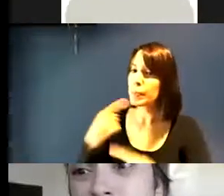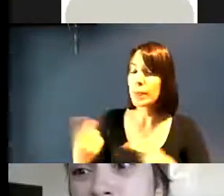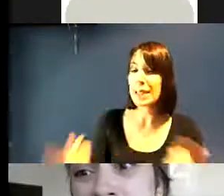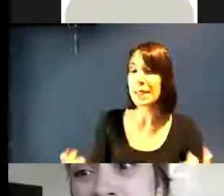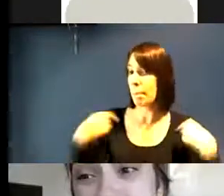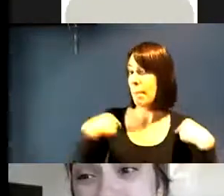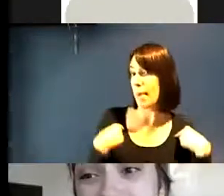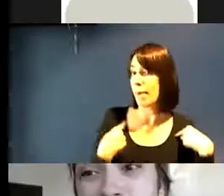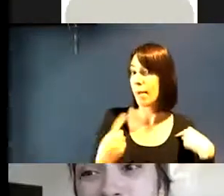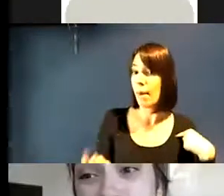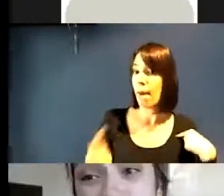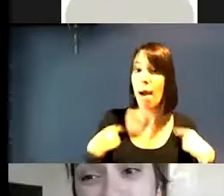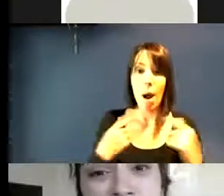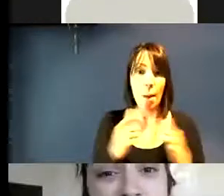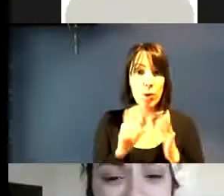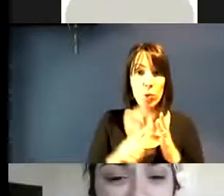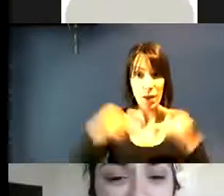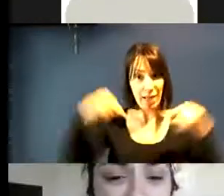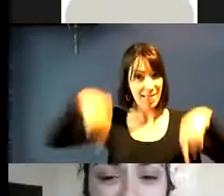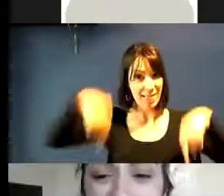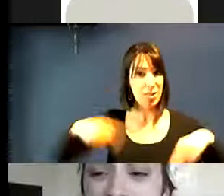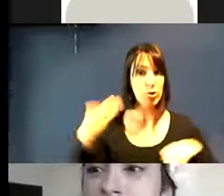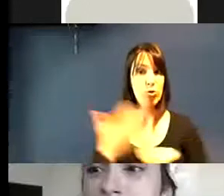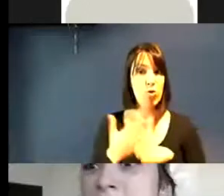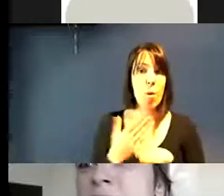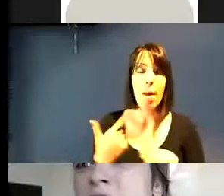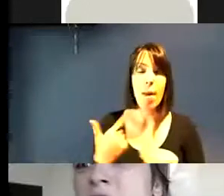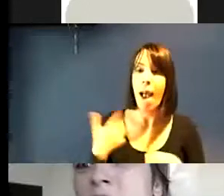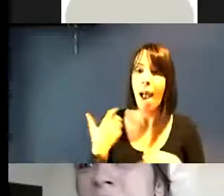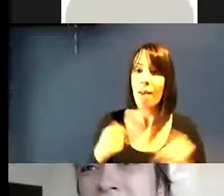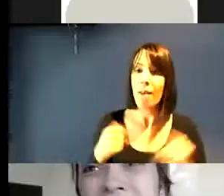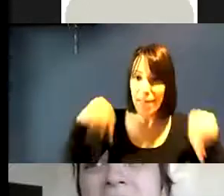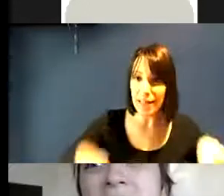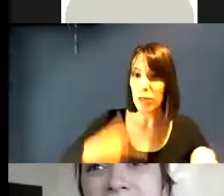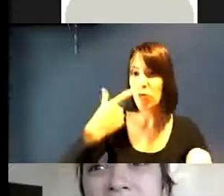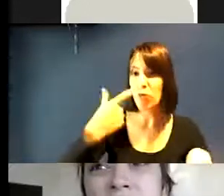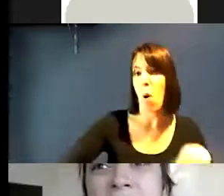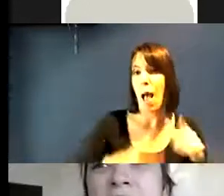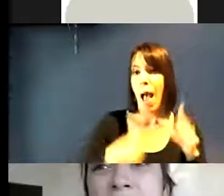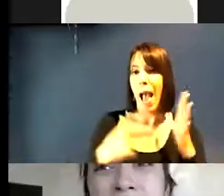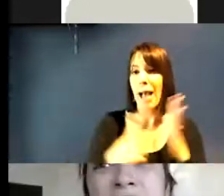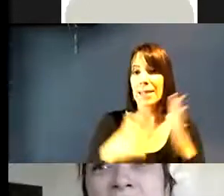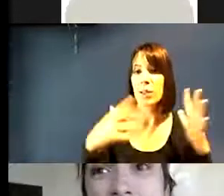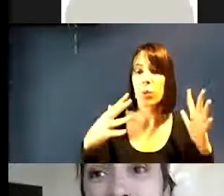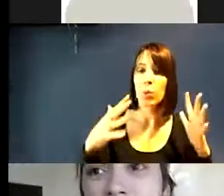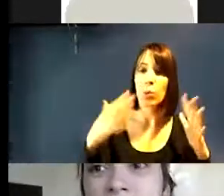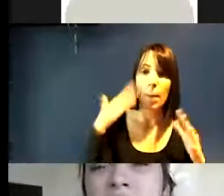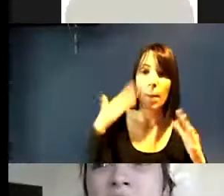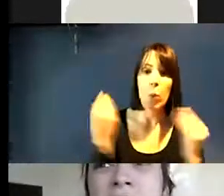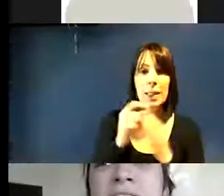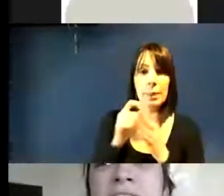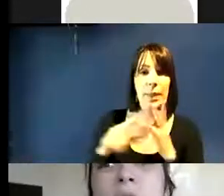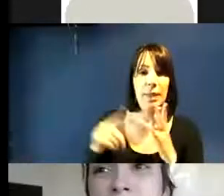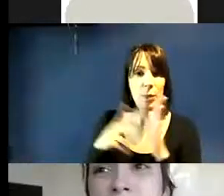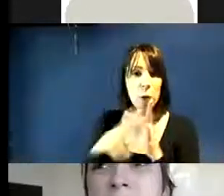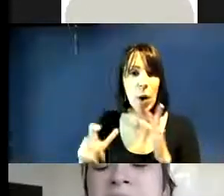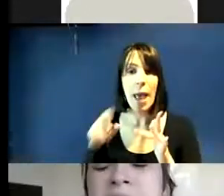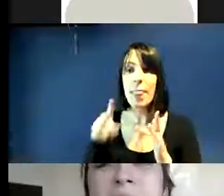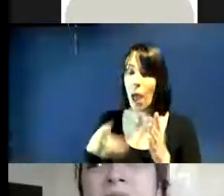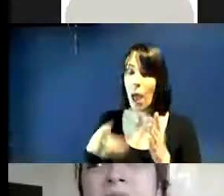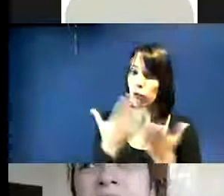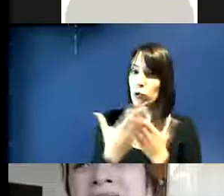what I'm doing, having this role at Women with Disabilities Victoria as a trainer actively shows women